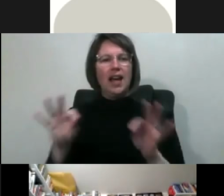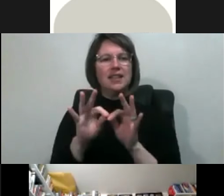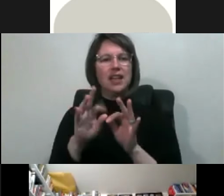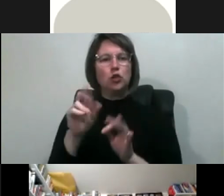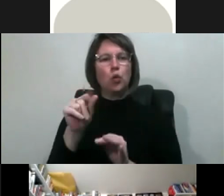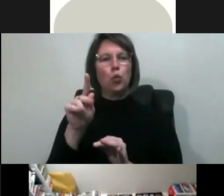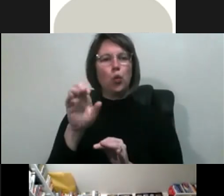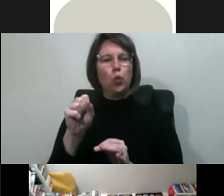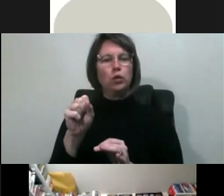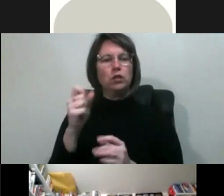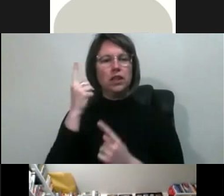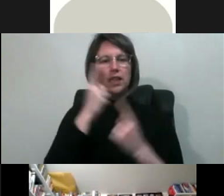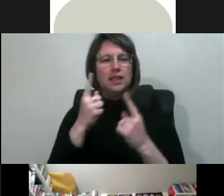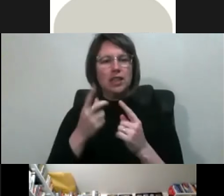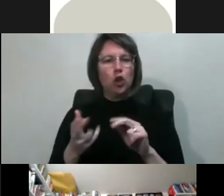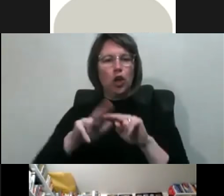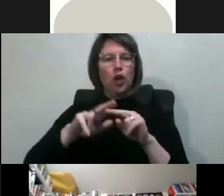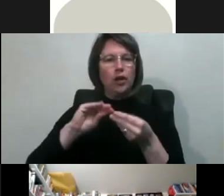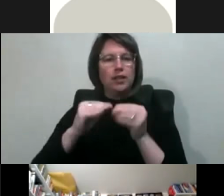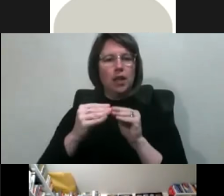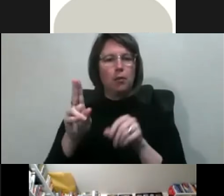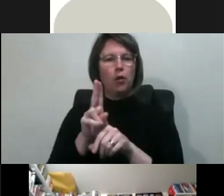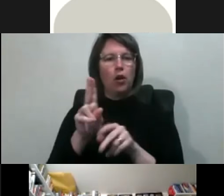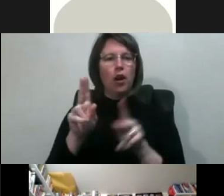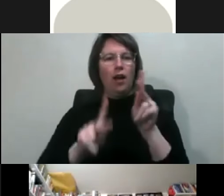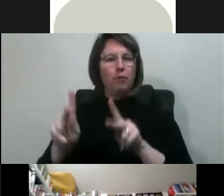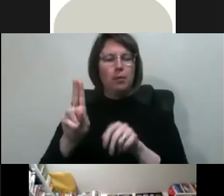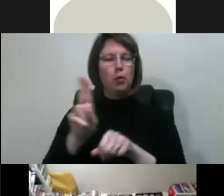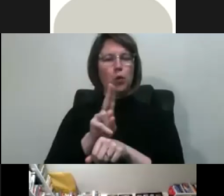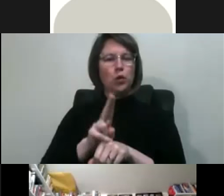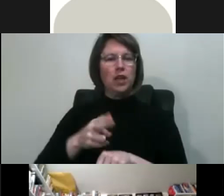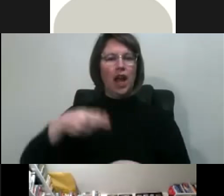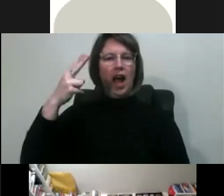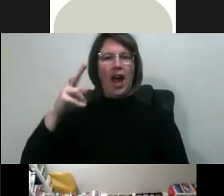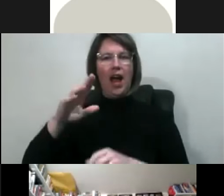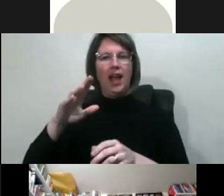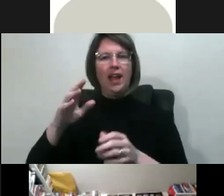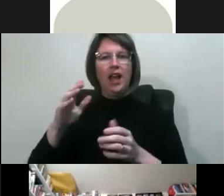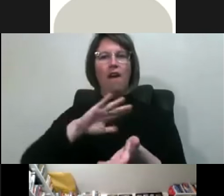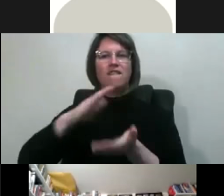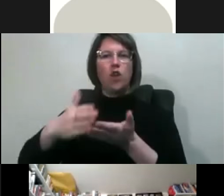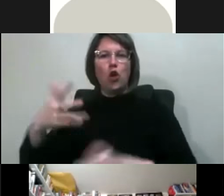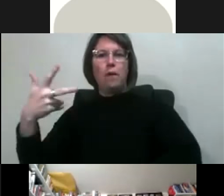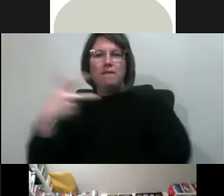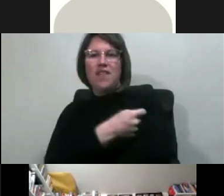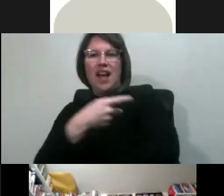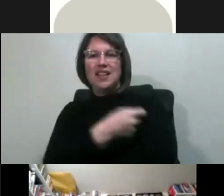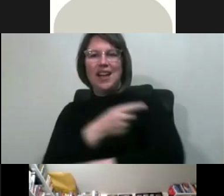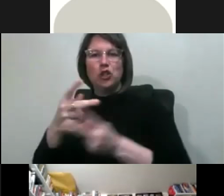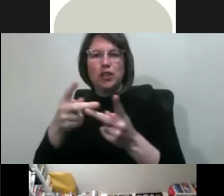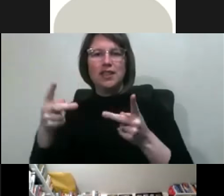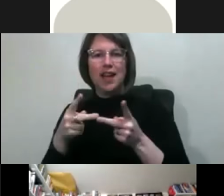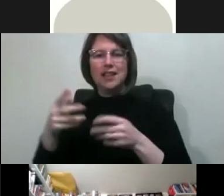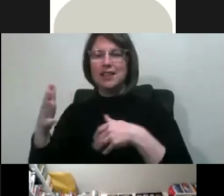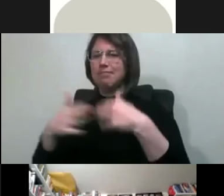the increased number of people using high volume vaccination sites? And no matter where people